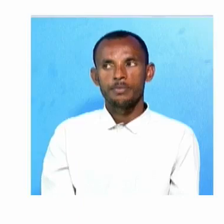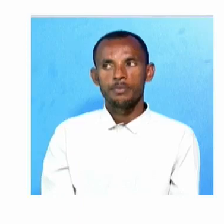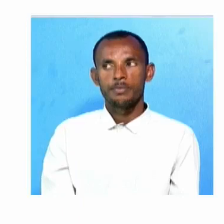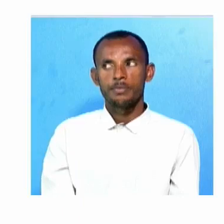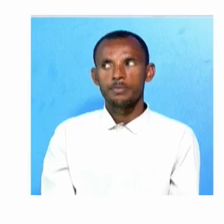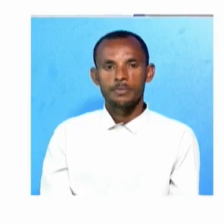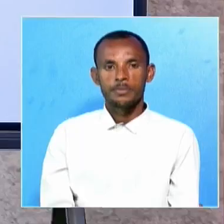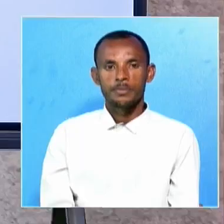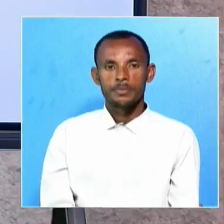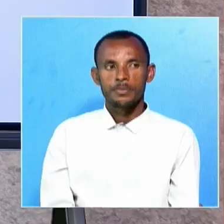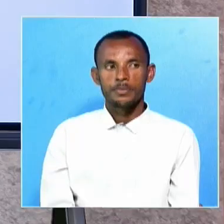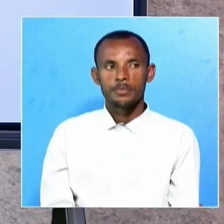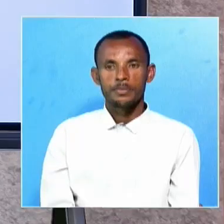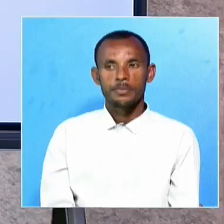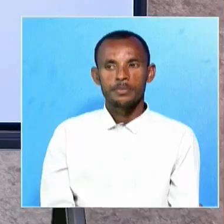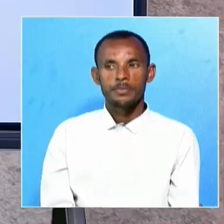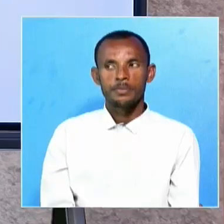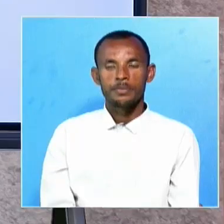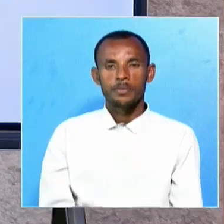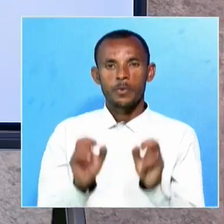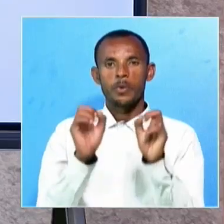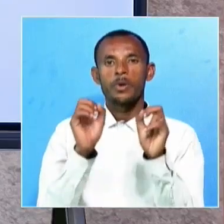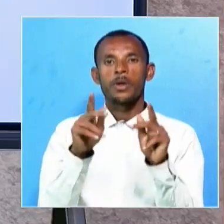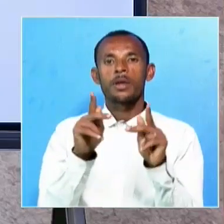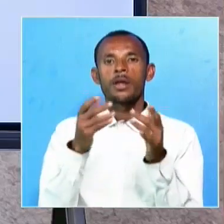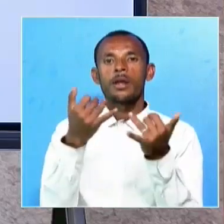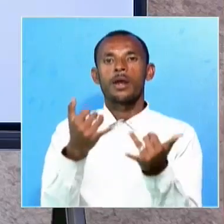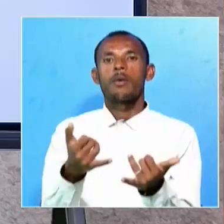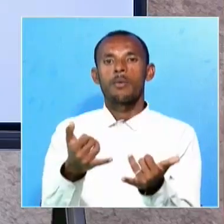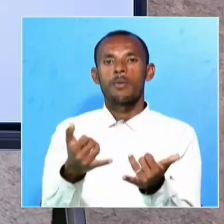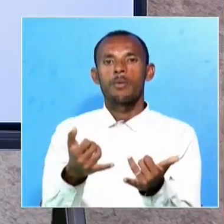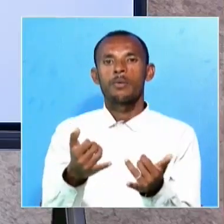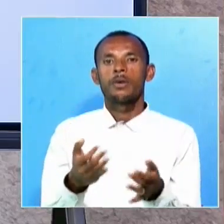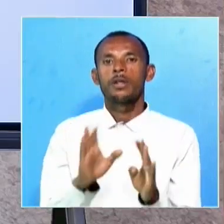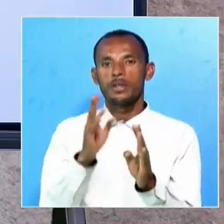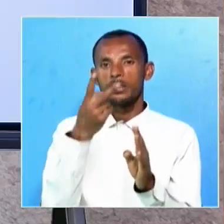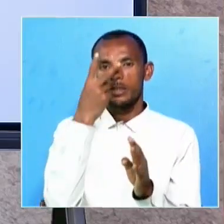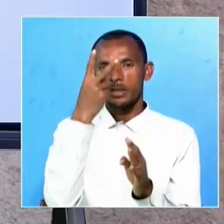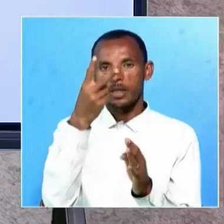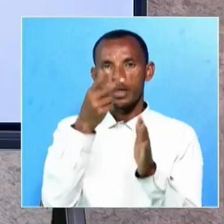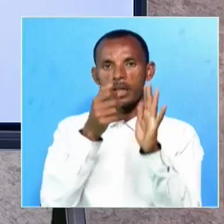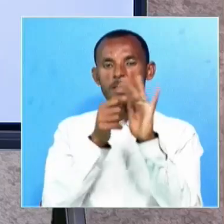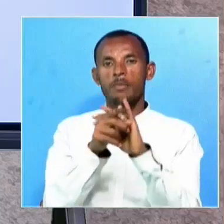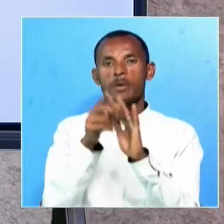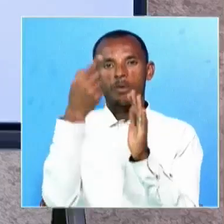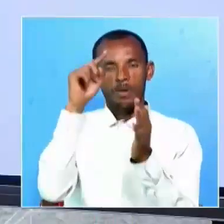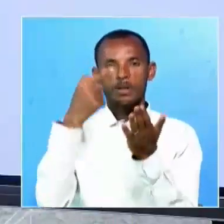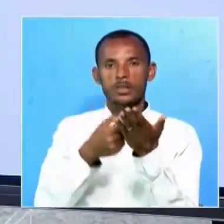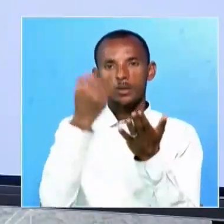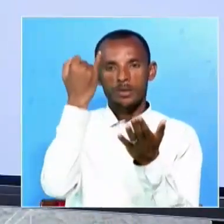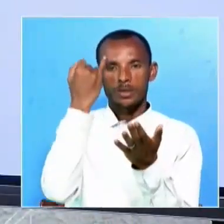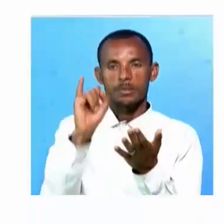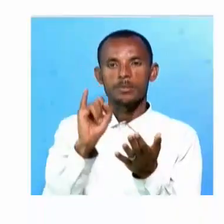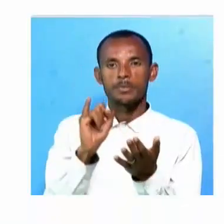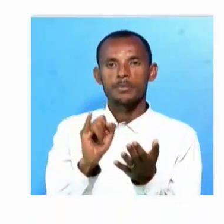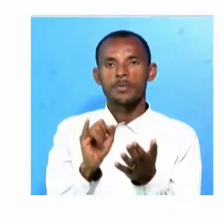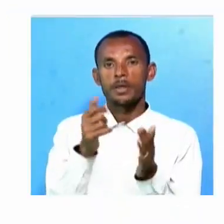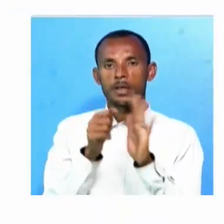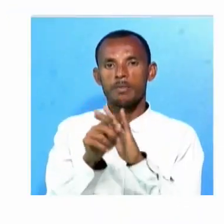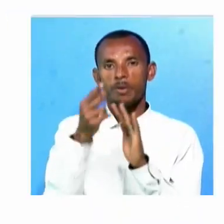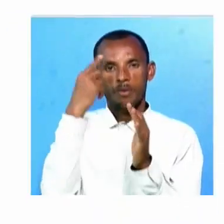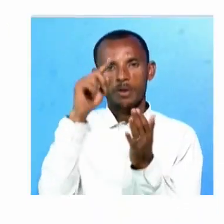like this. Okay? Now, let's see example for this concept.